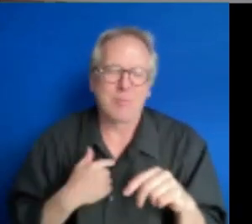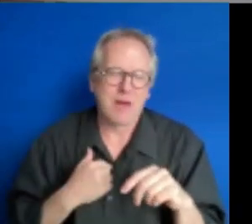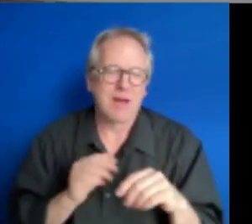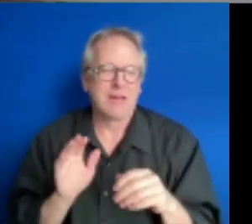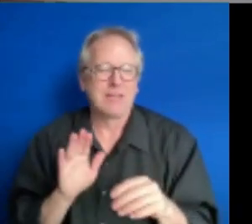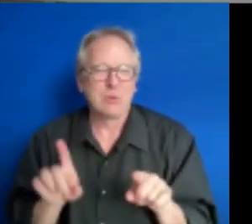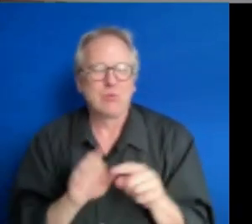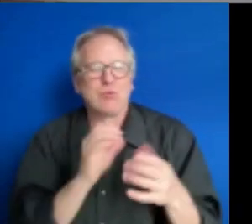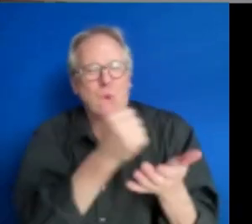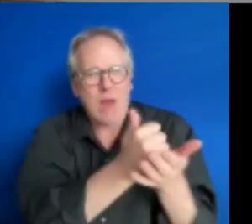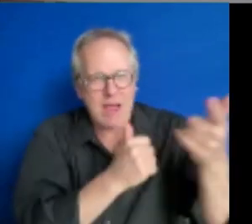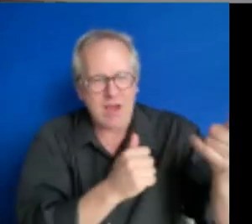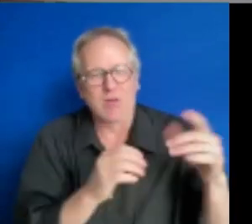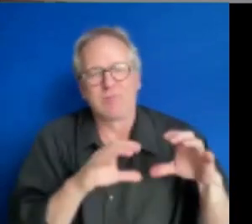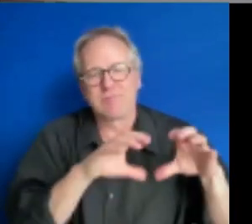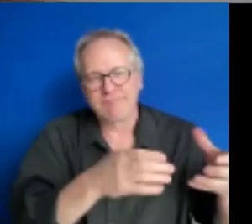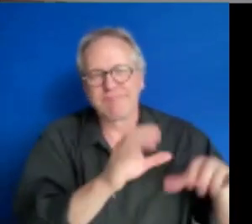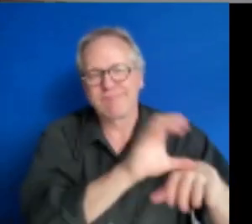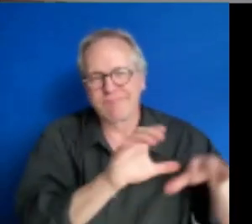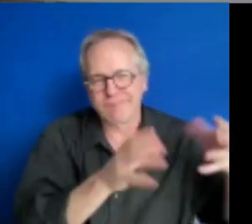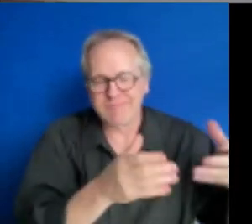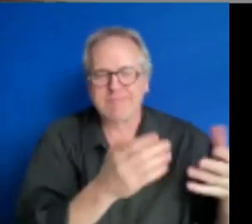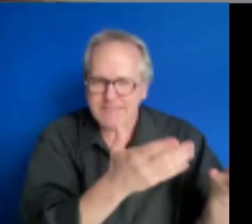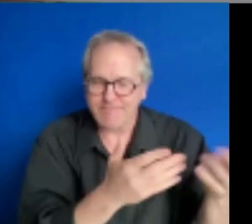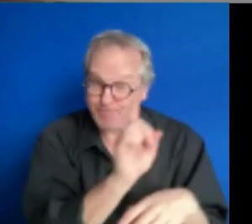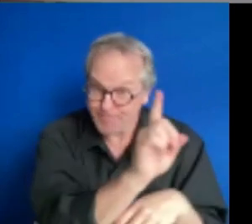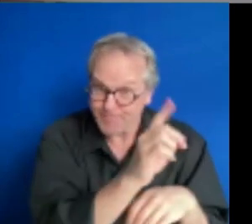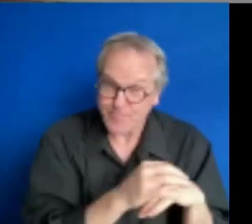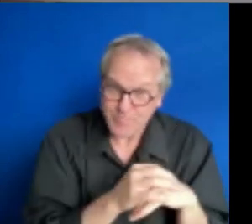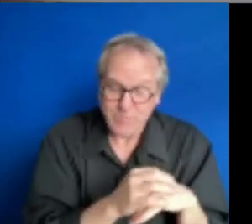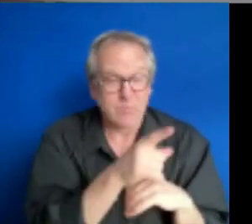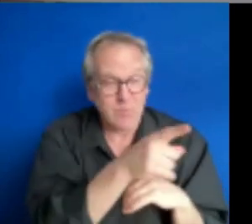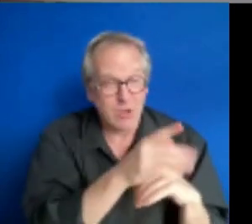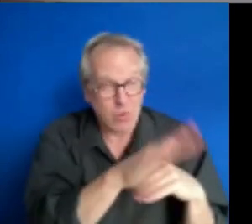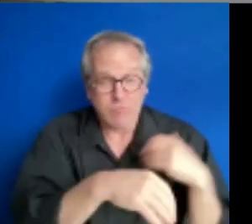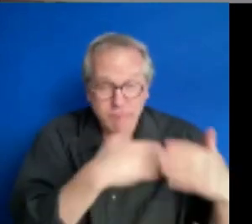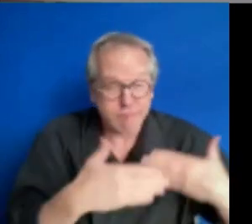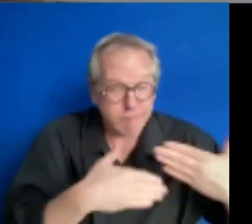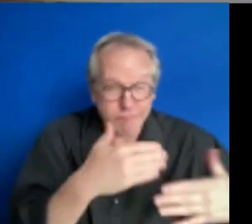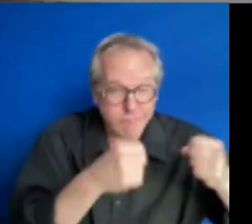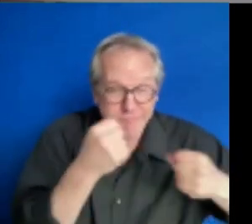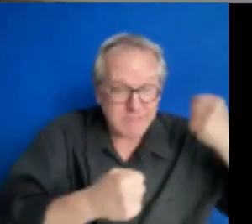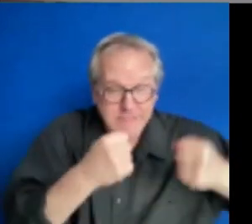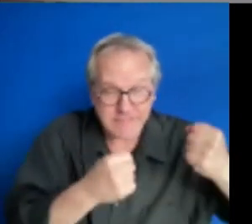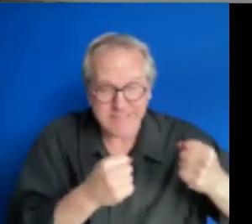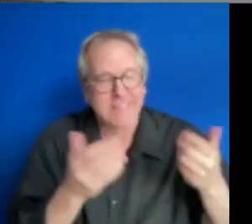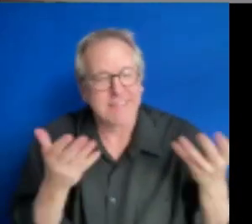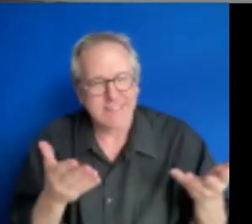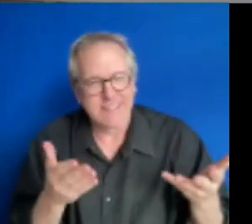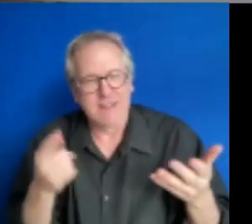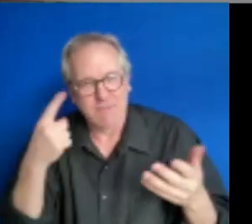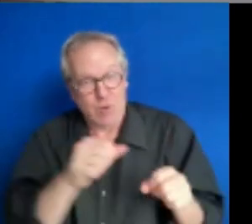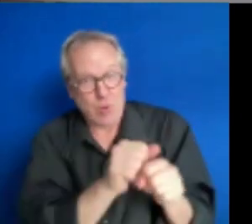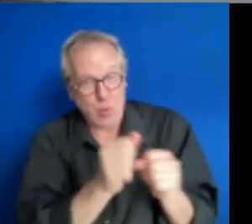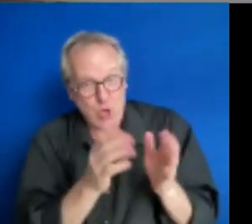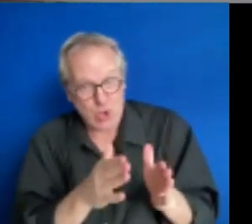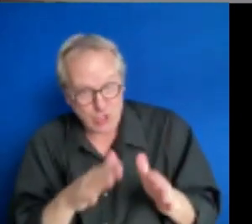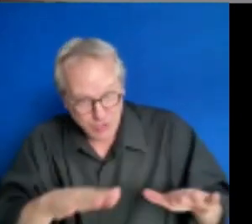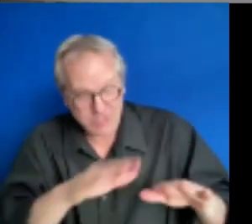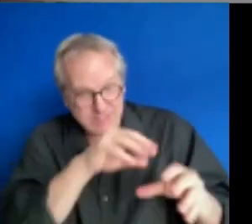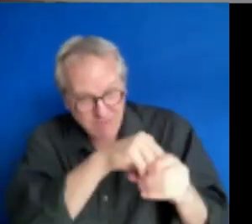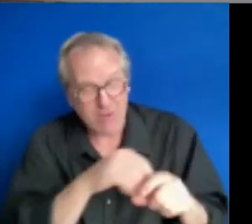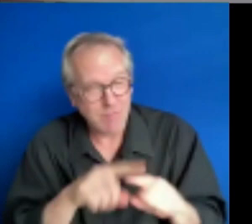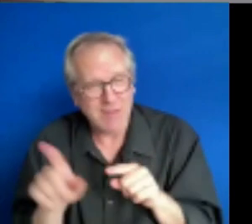congregations engage in conversation about this is how you make space, not only for the worker bees, but also